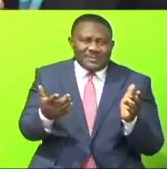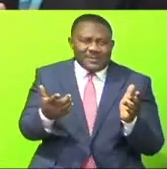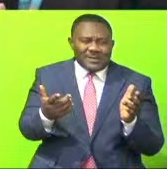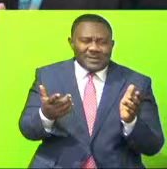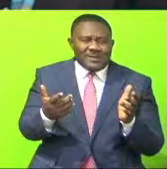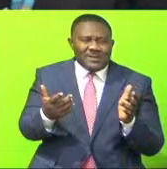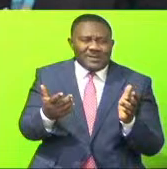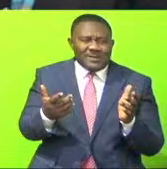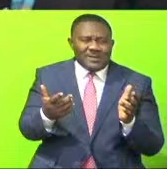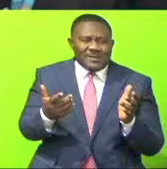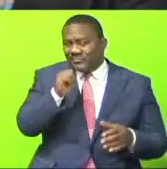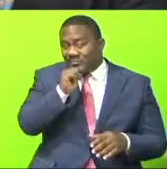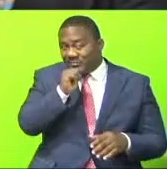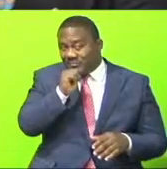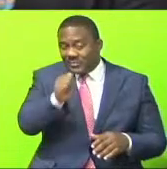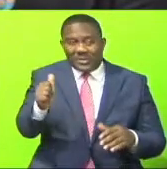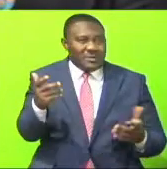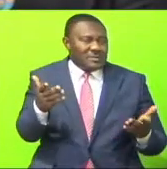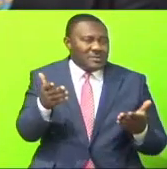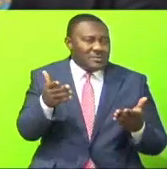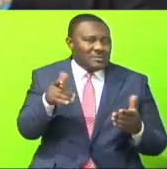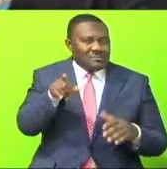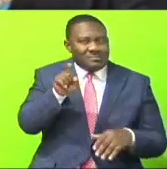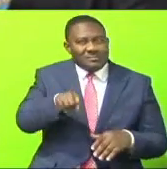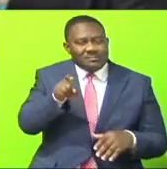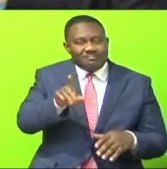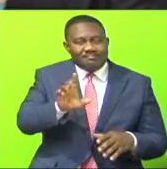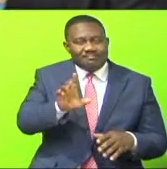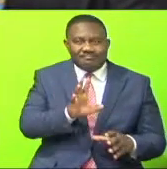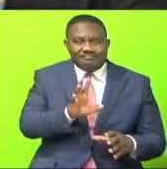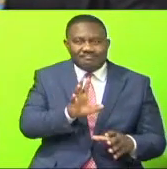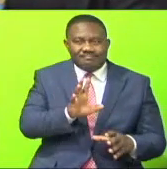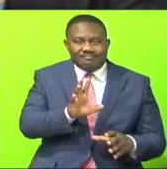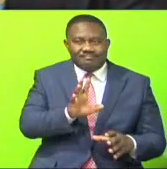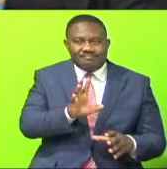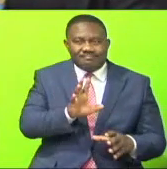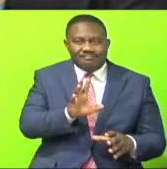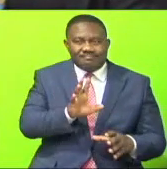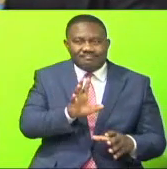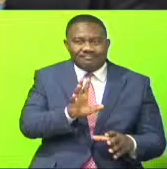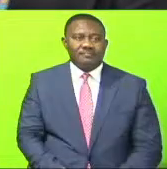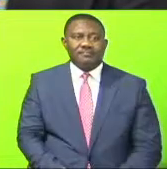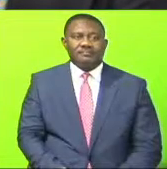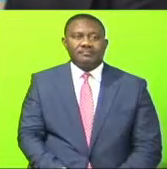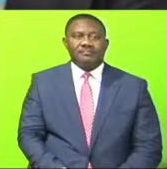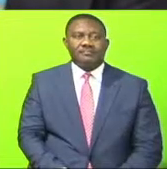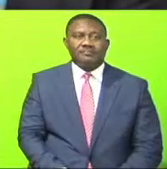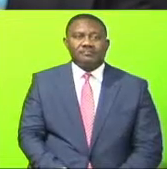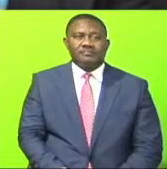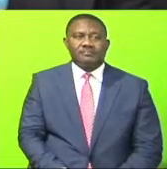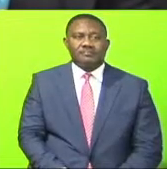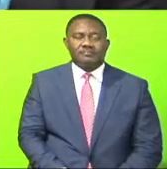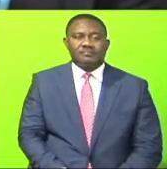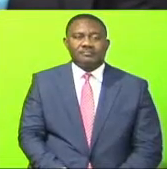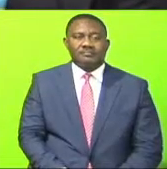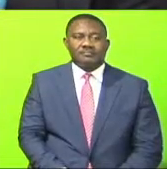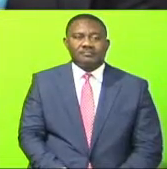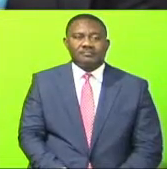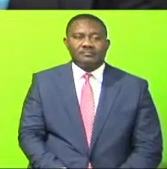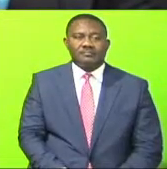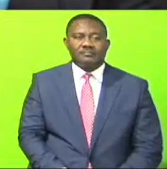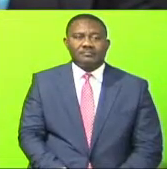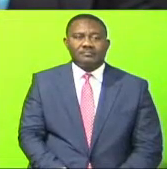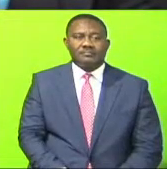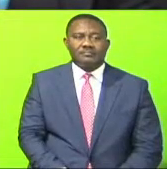referral. They've brought you in already. You see, at the instance of the majority leader, you are supposed to hire lawyers and